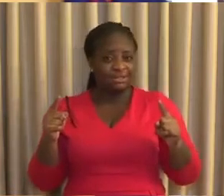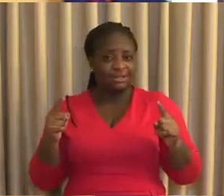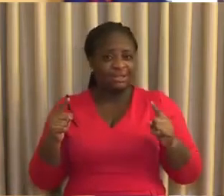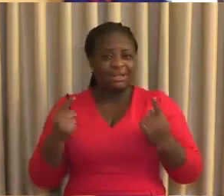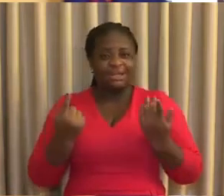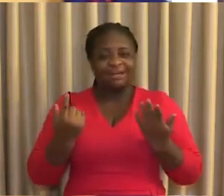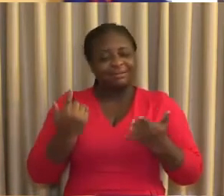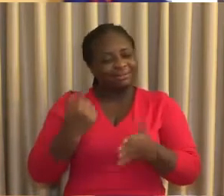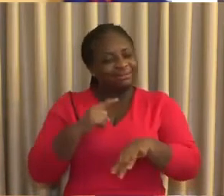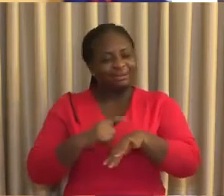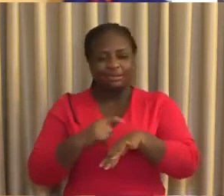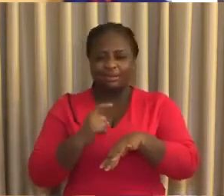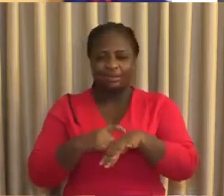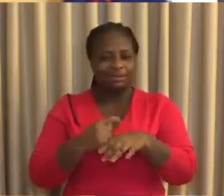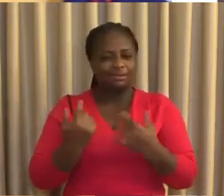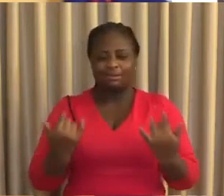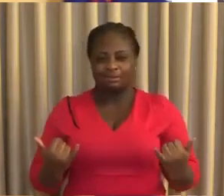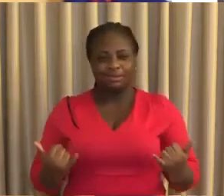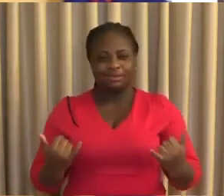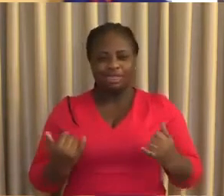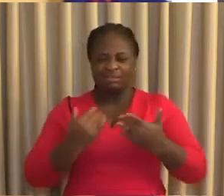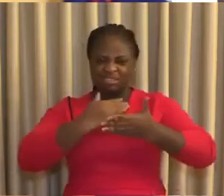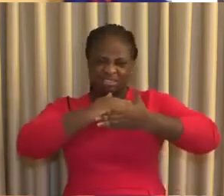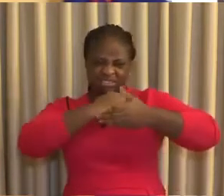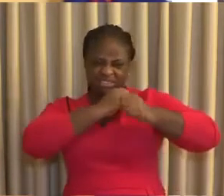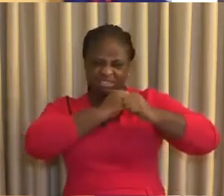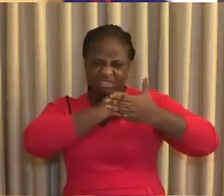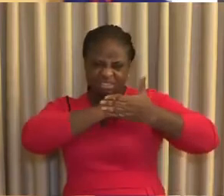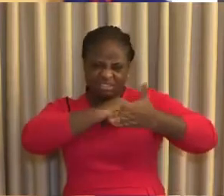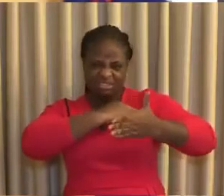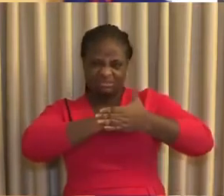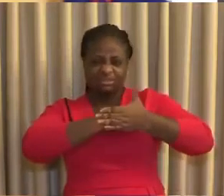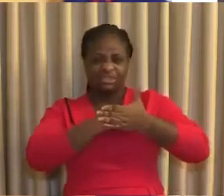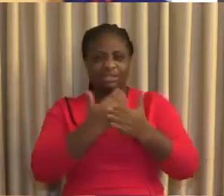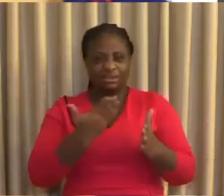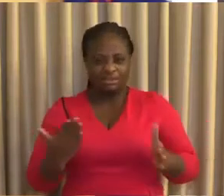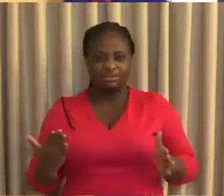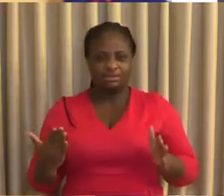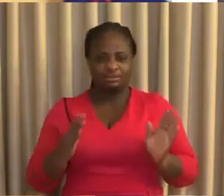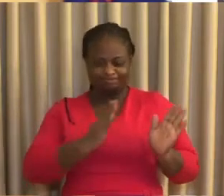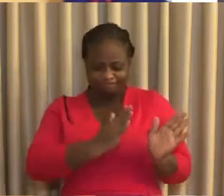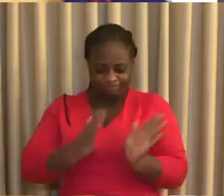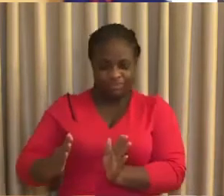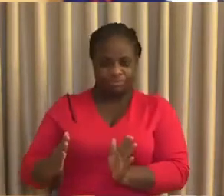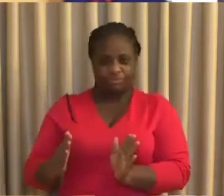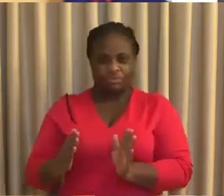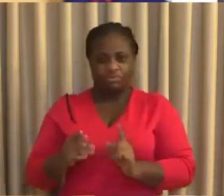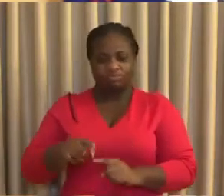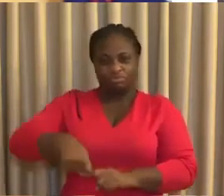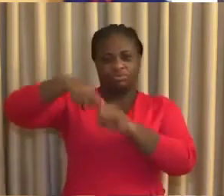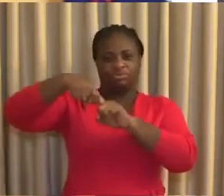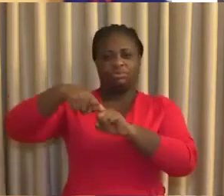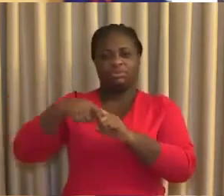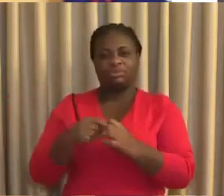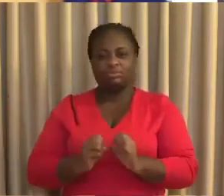prevailing circumstances mean the stricter measures have to be put in place to contain and halt the spread of the